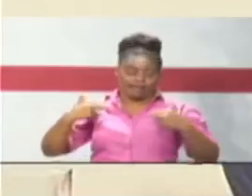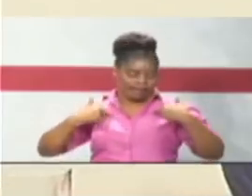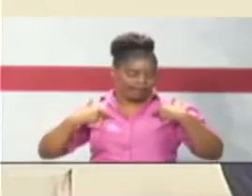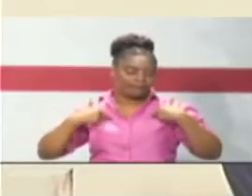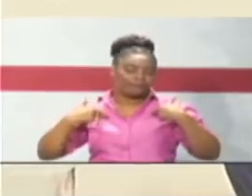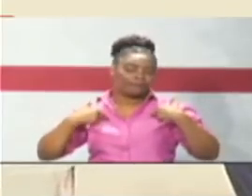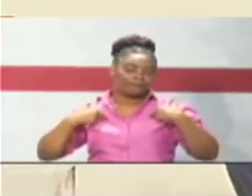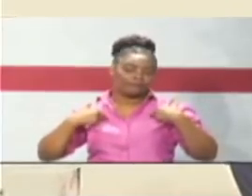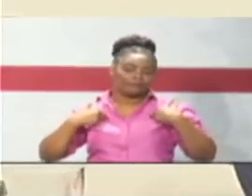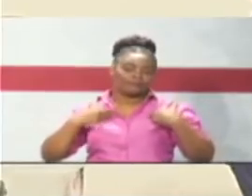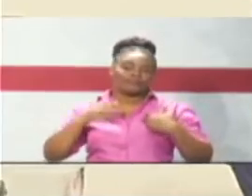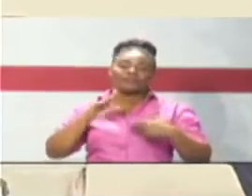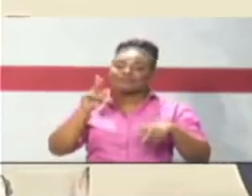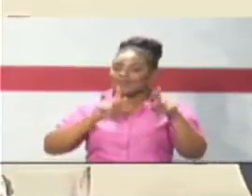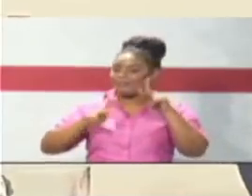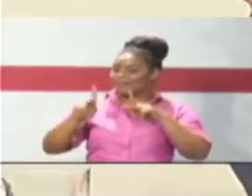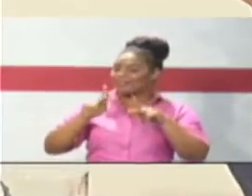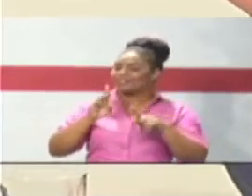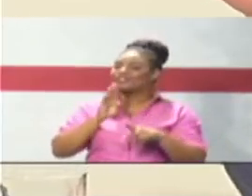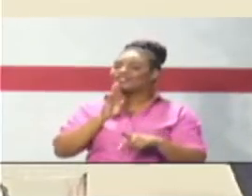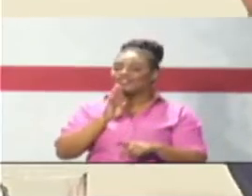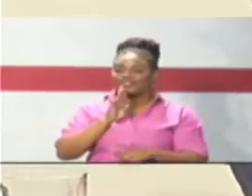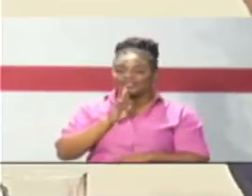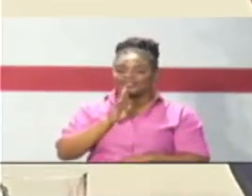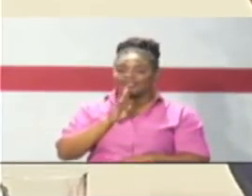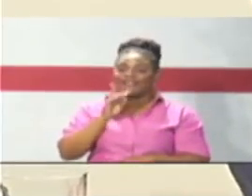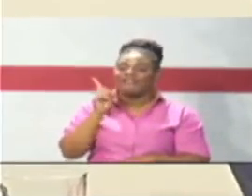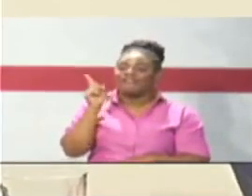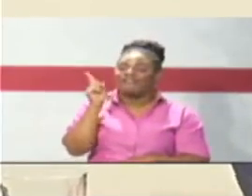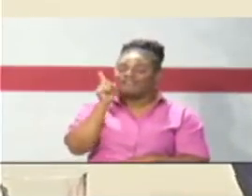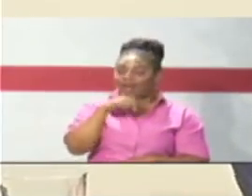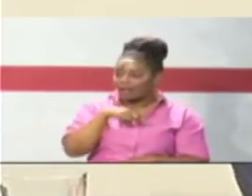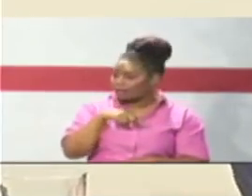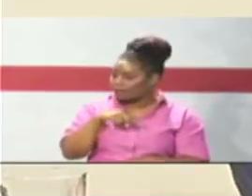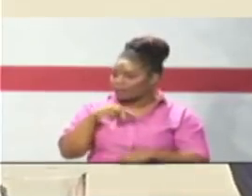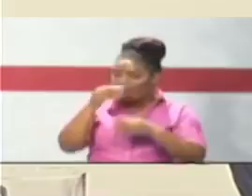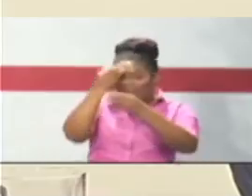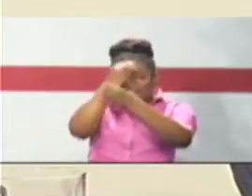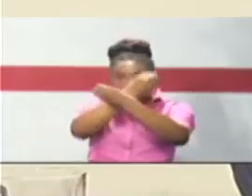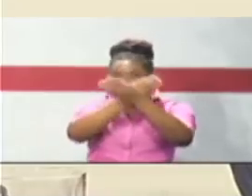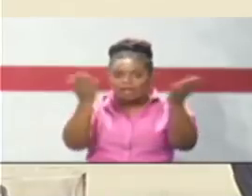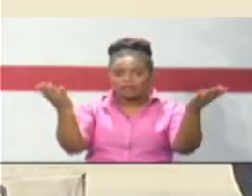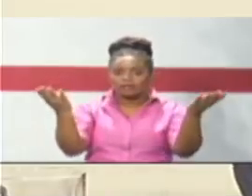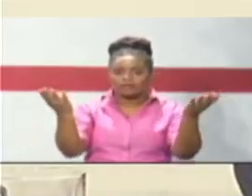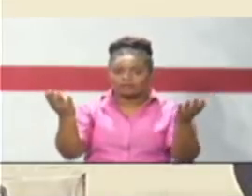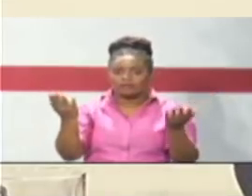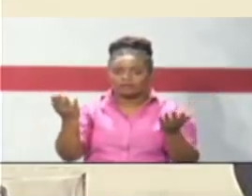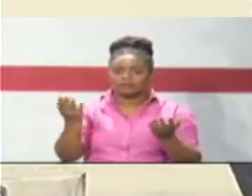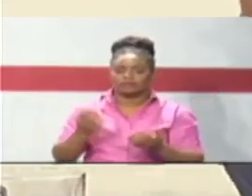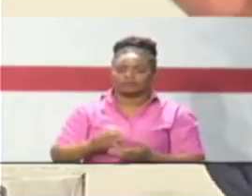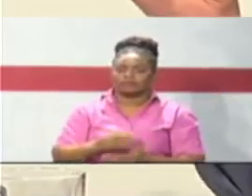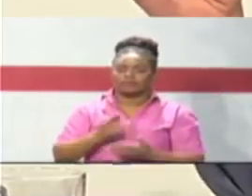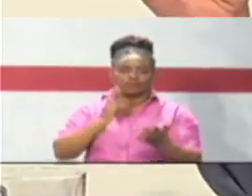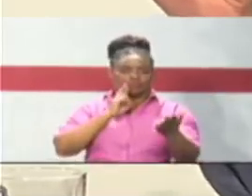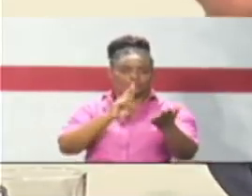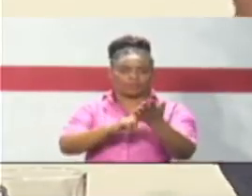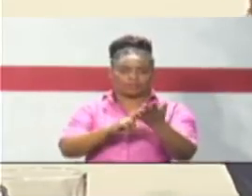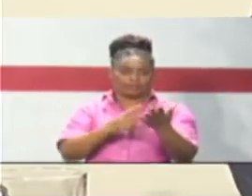you have made a jump from a claim to a fact. The reporter from 103 said there were